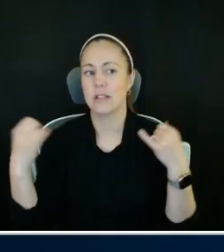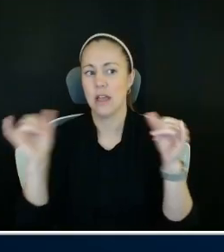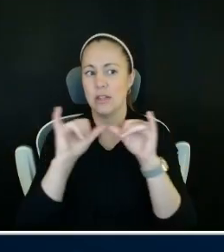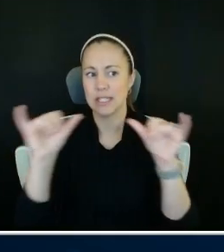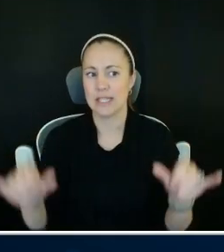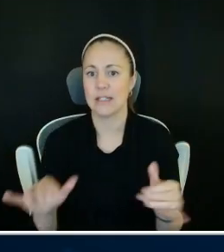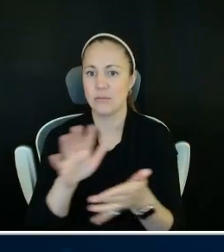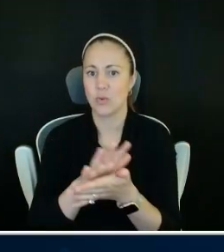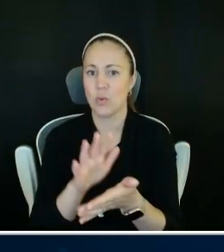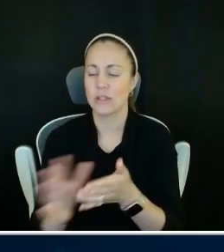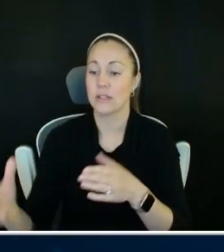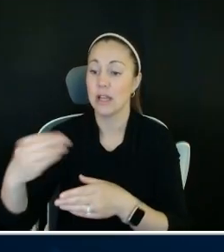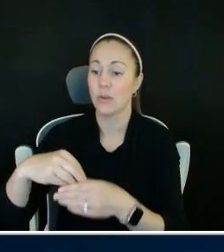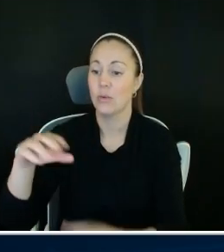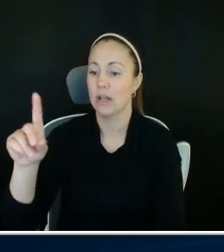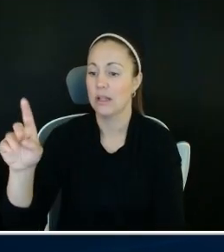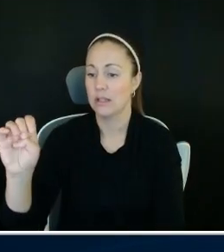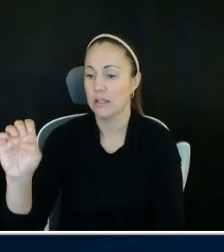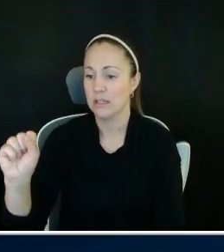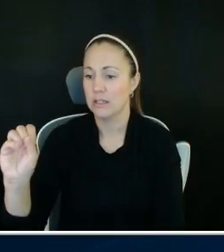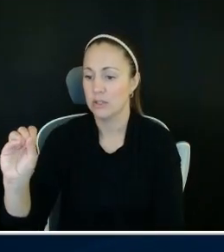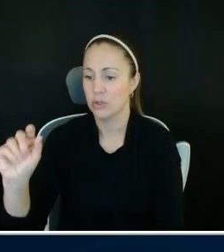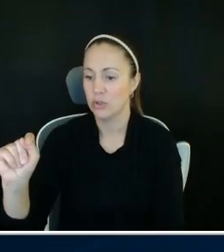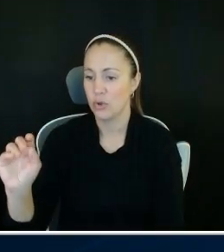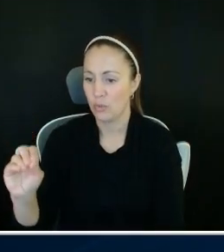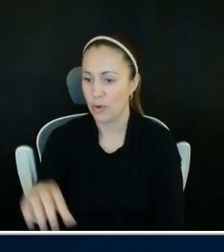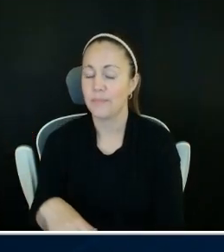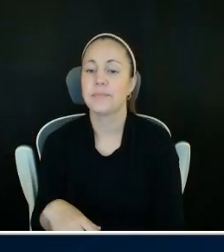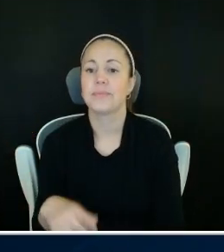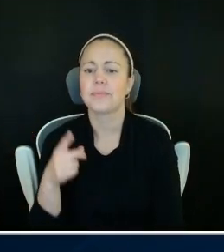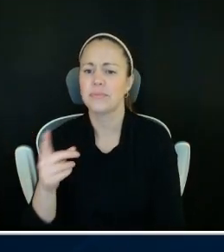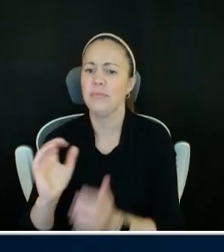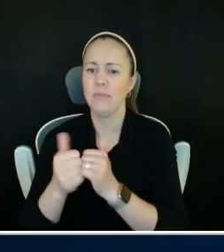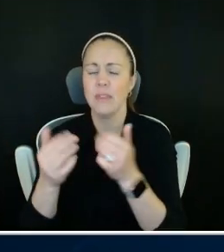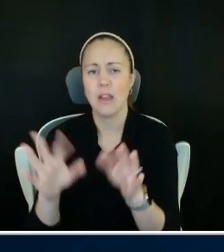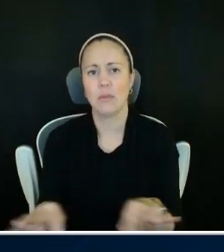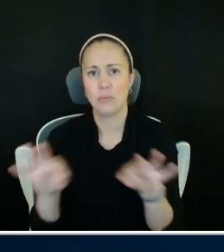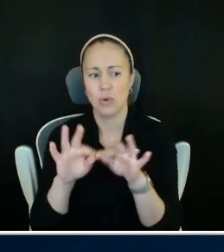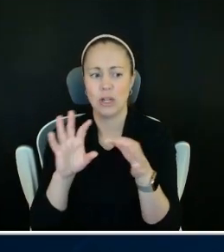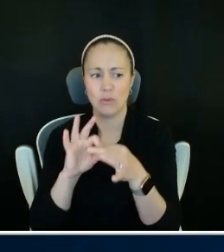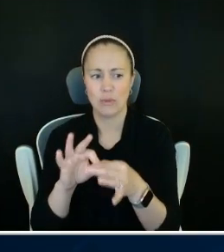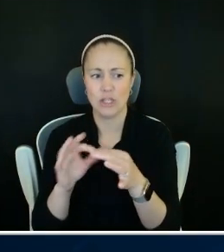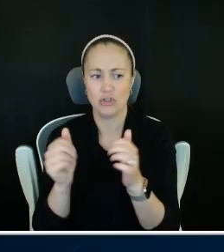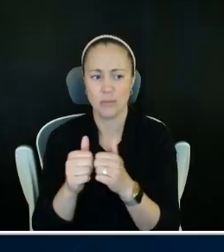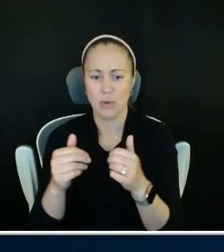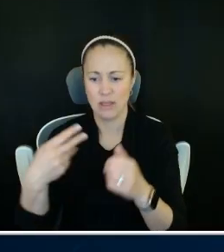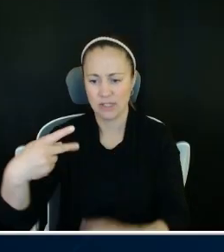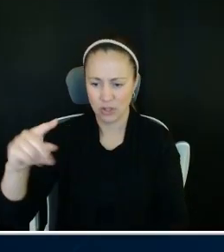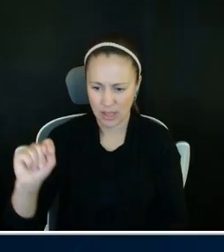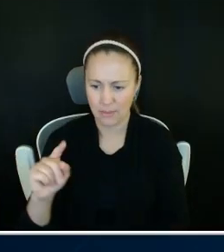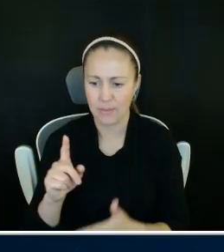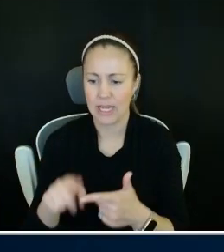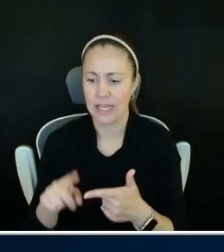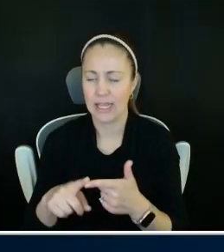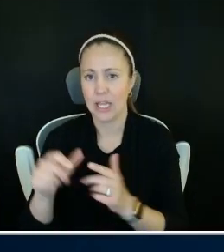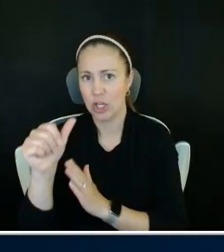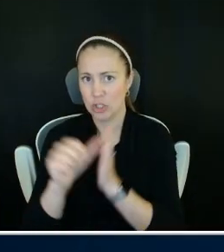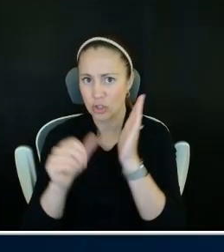where Lael goes to school. How important is that relationship between physical therapy, the surgeons, and the athletic